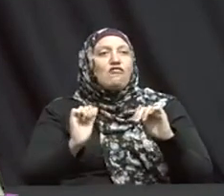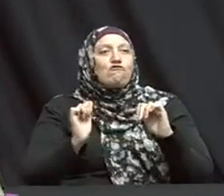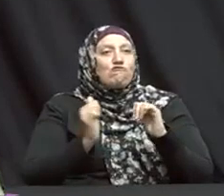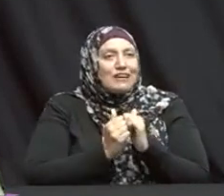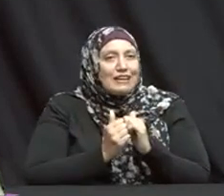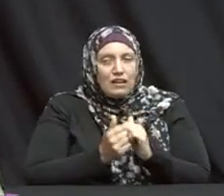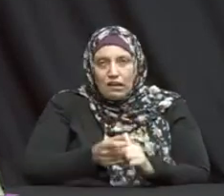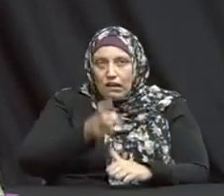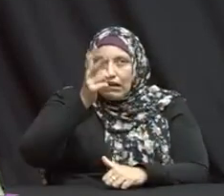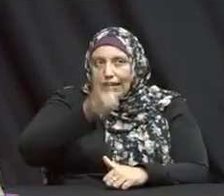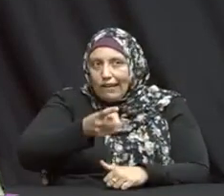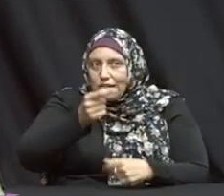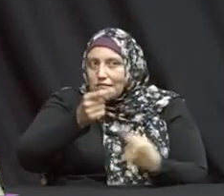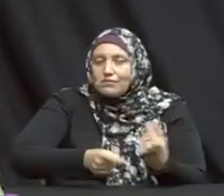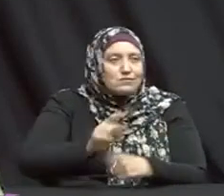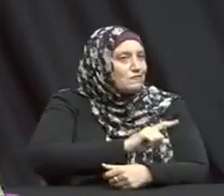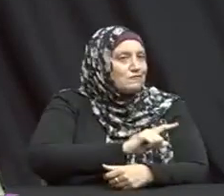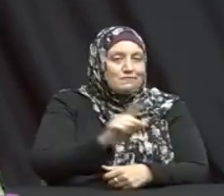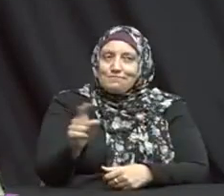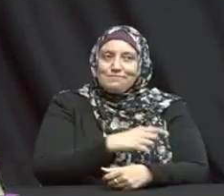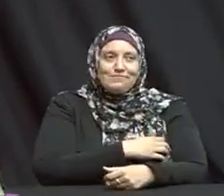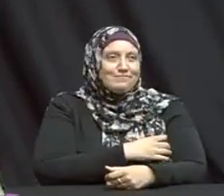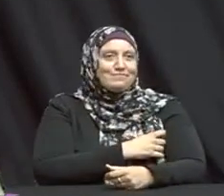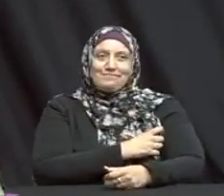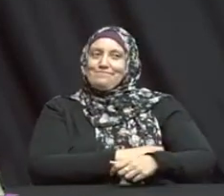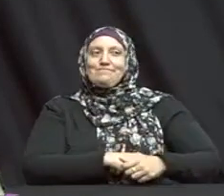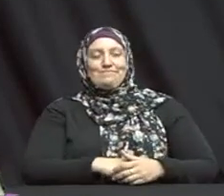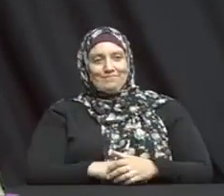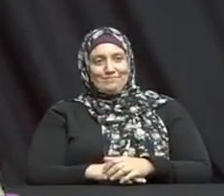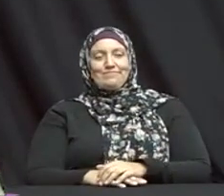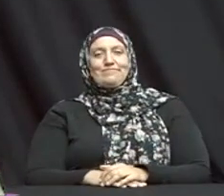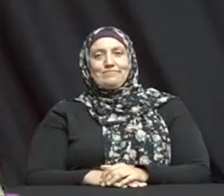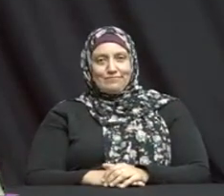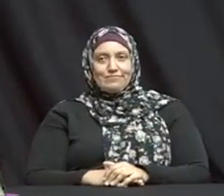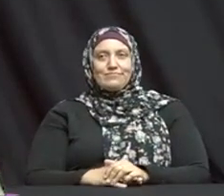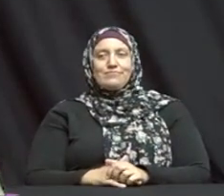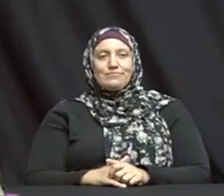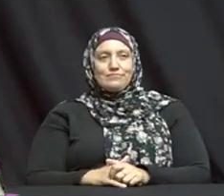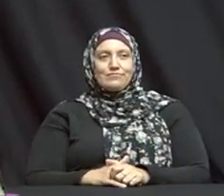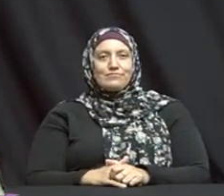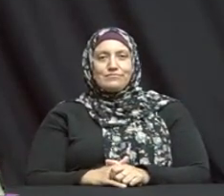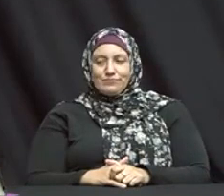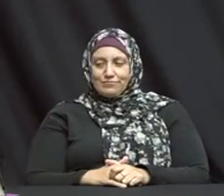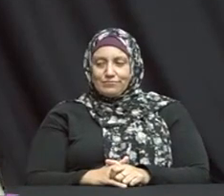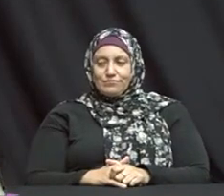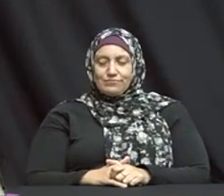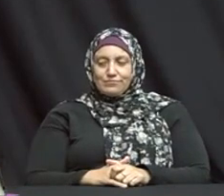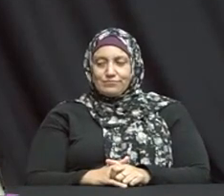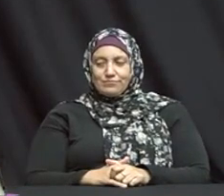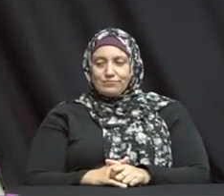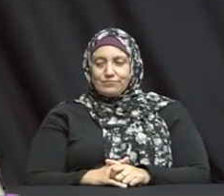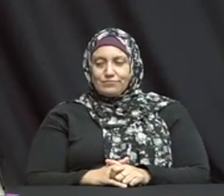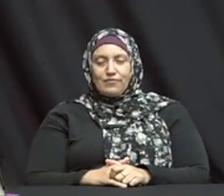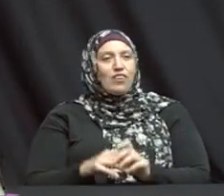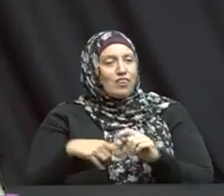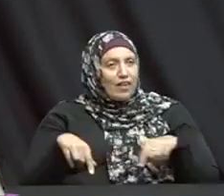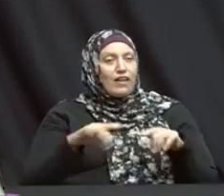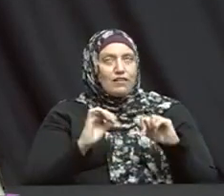has obtained independent legal advice, that agreement will stand up. Mm-hmm. And that agreement will be enforced by the